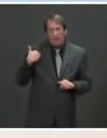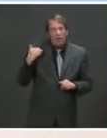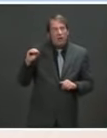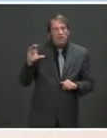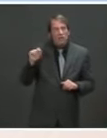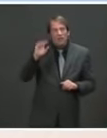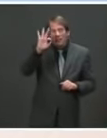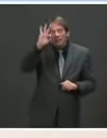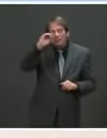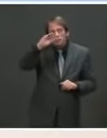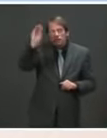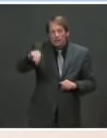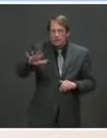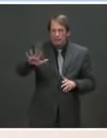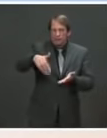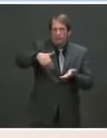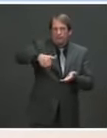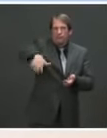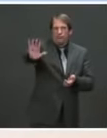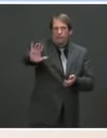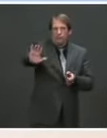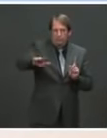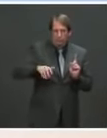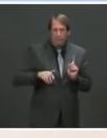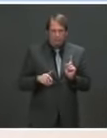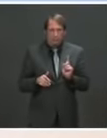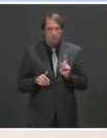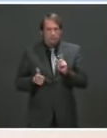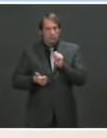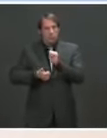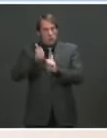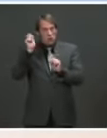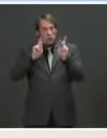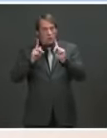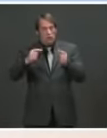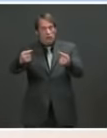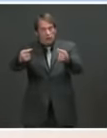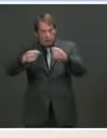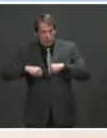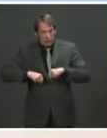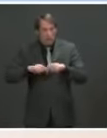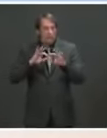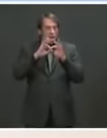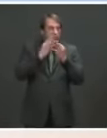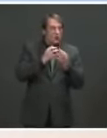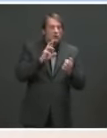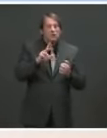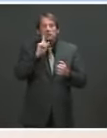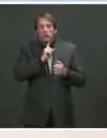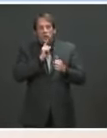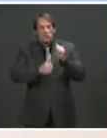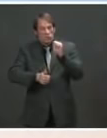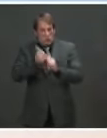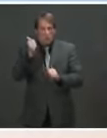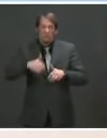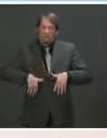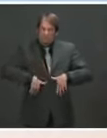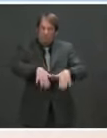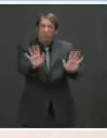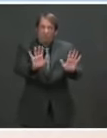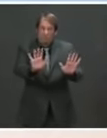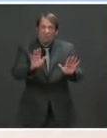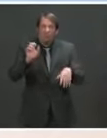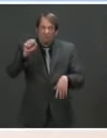majority of people, families, everybody who comes to the border, if you look at those overarching numbers, is turned away. DHS is the right authority for